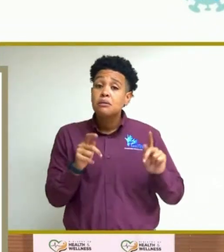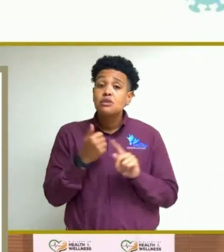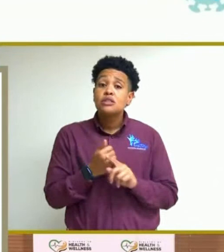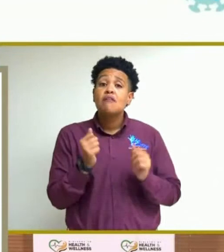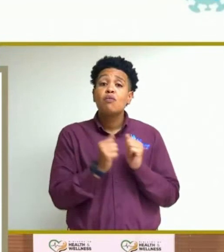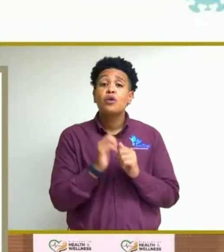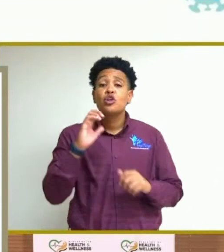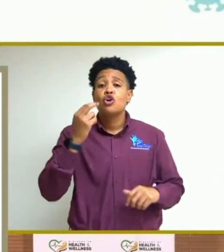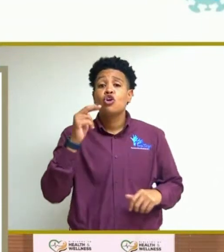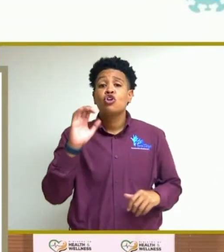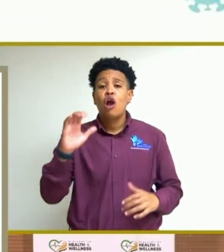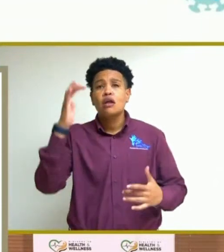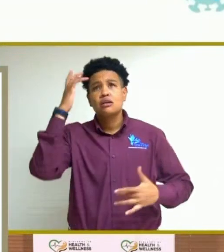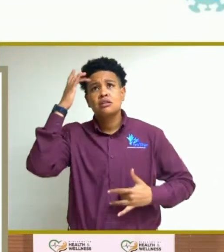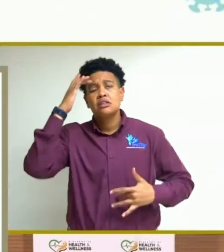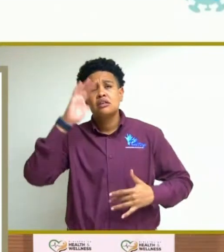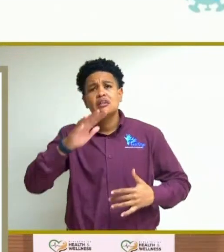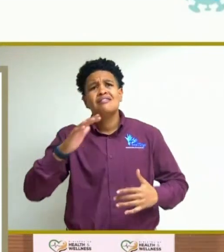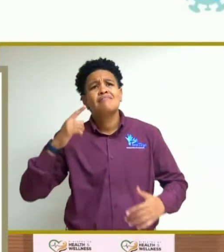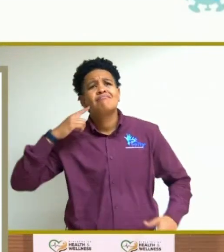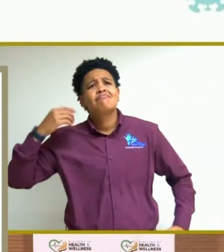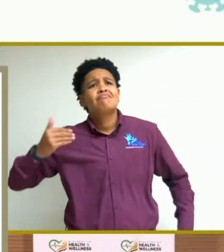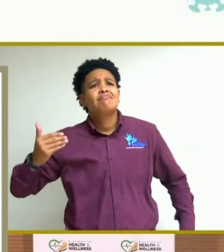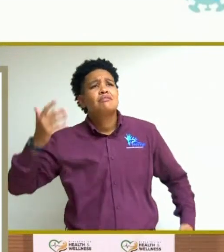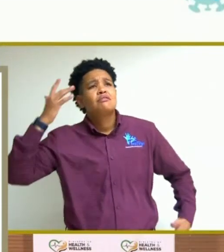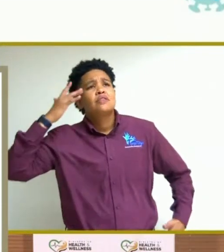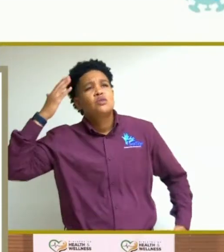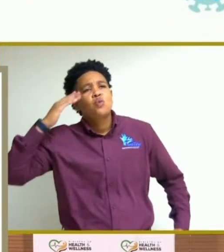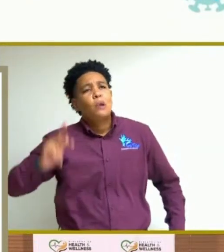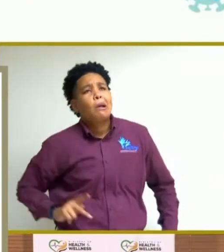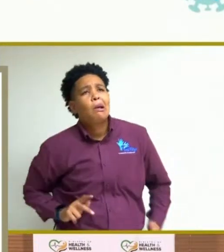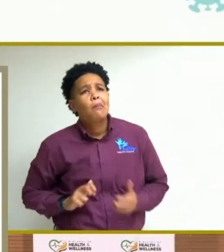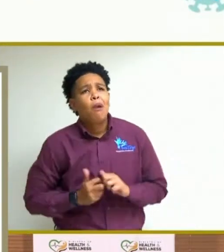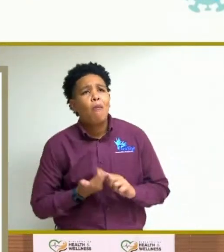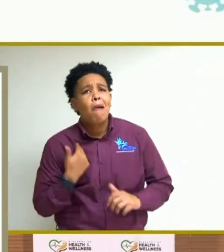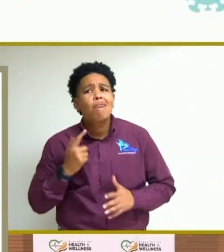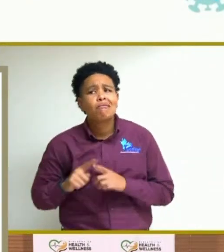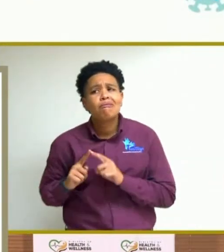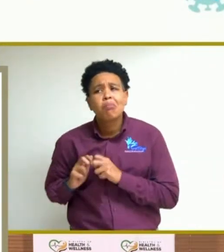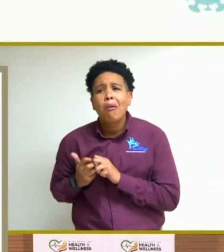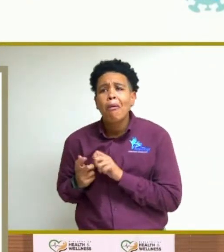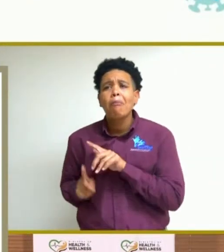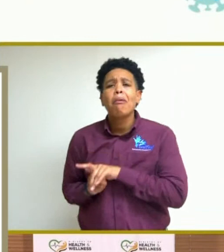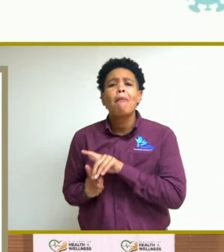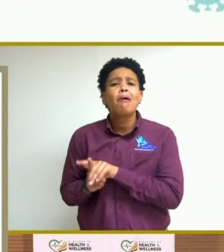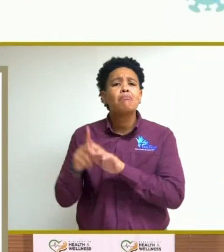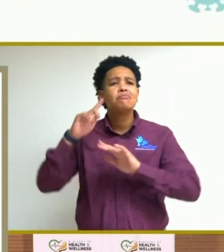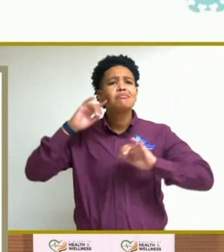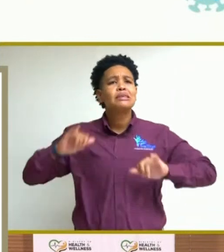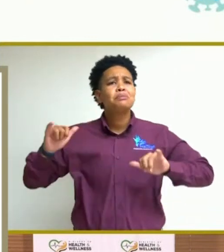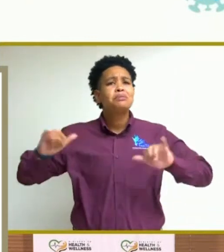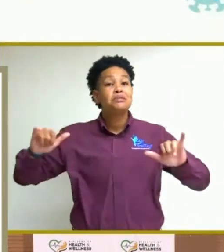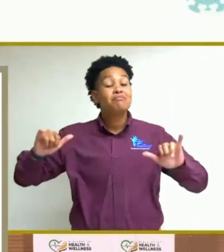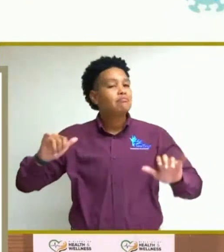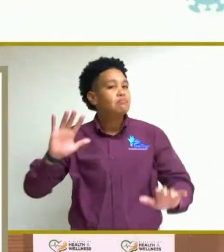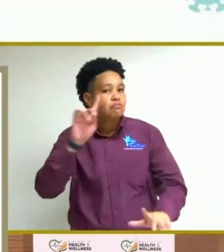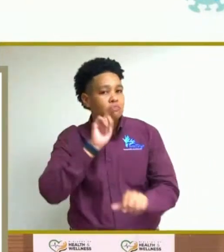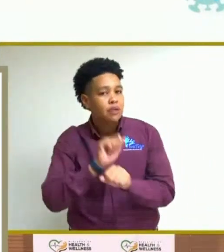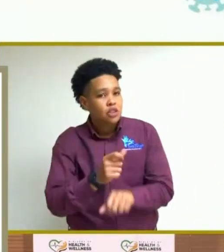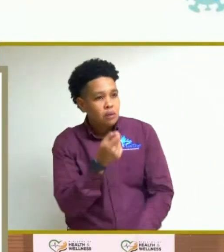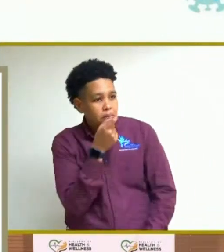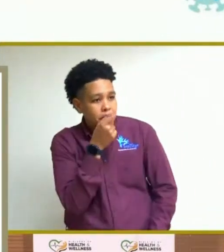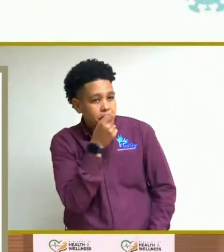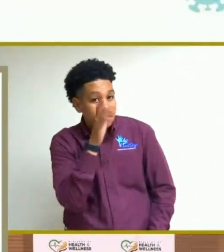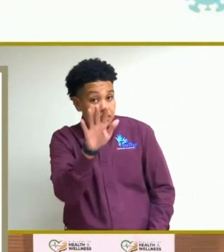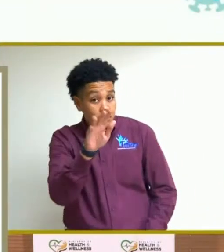chronic illnesses make sure that they are taking their medications, that they are controlled, and they're following up with